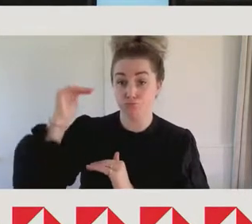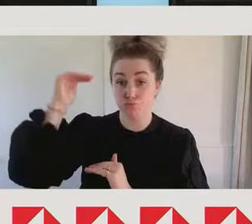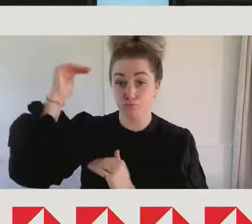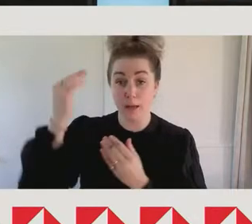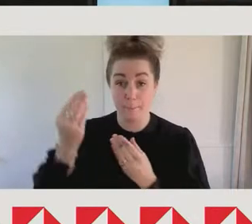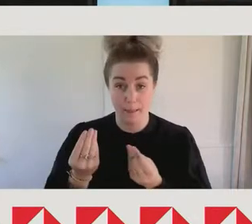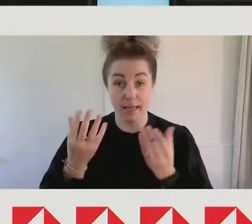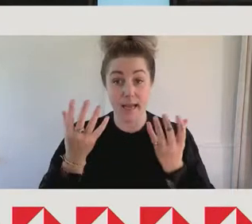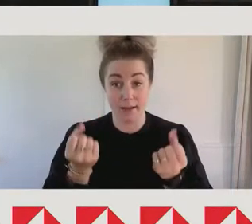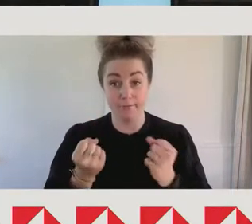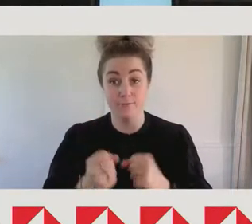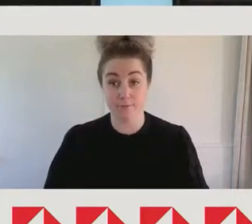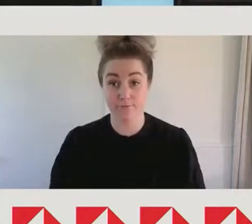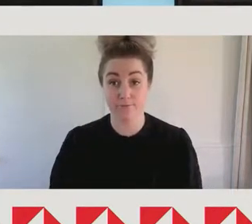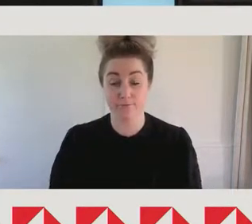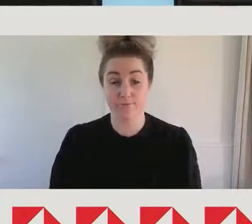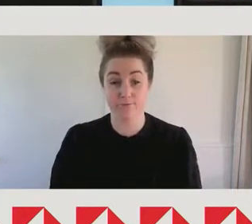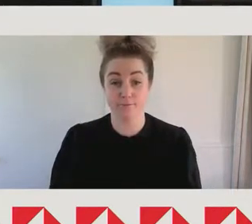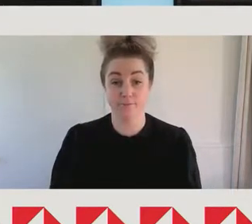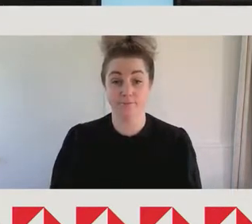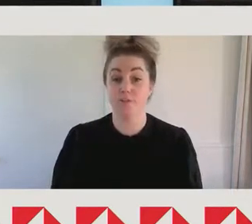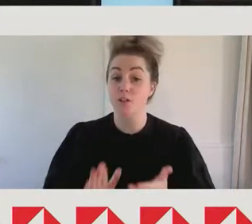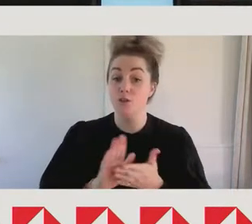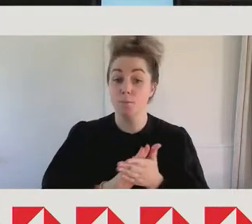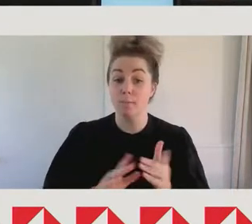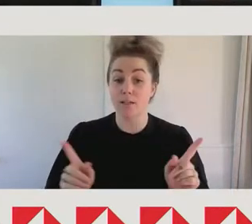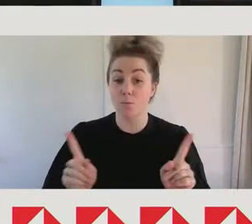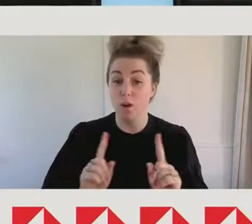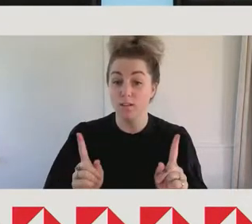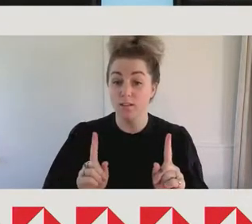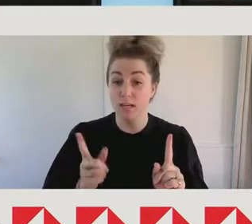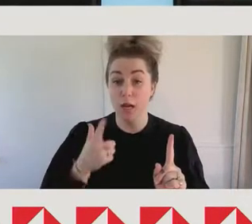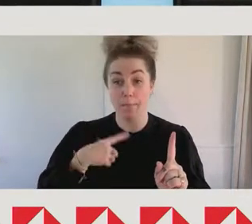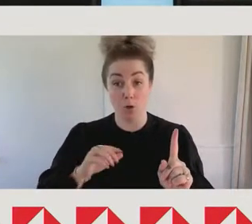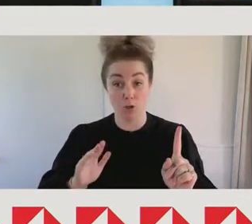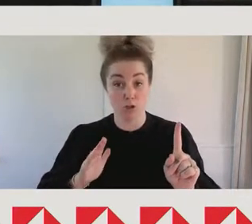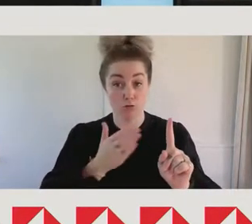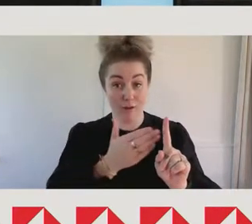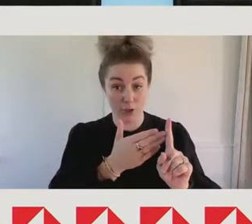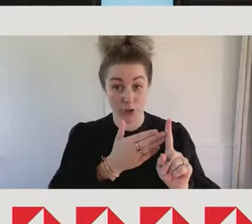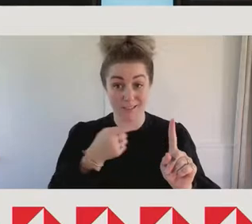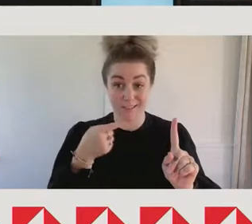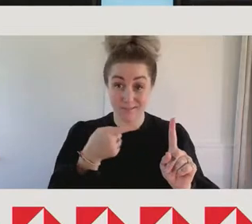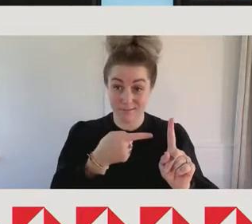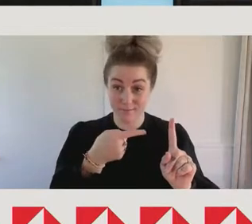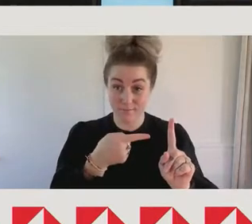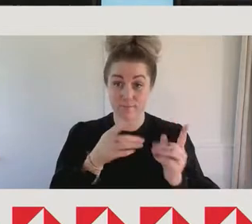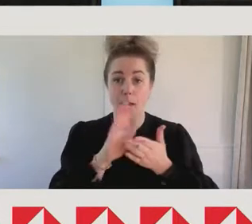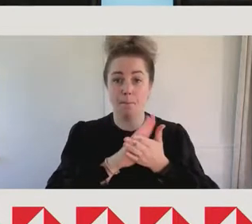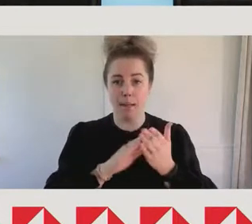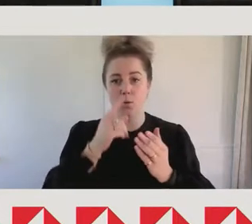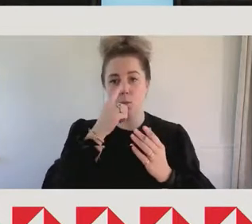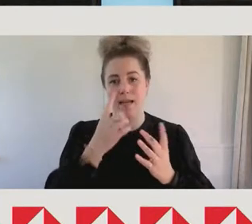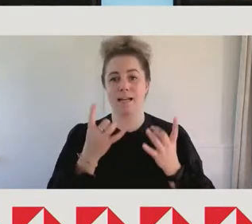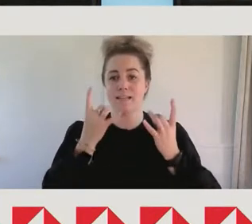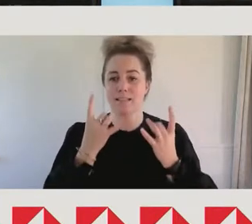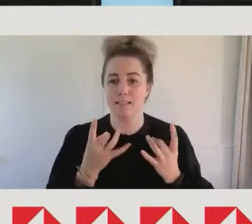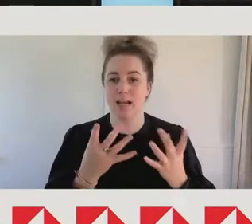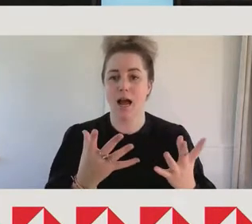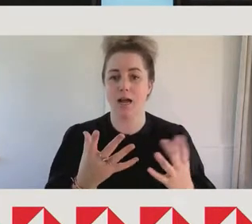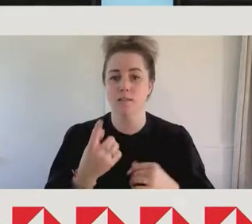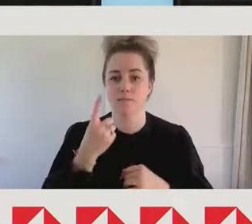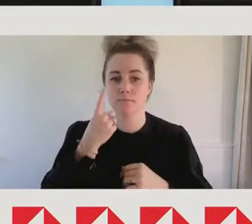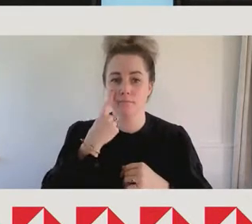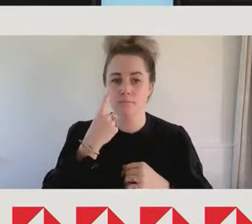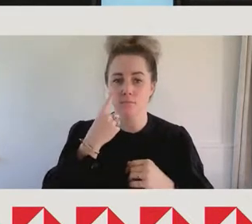of the strategy so what that really means is because of the strategy we were able to materialize the thought